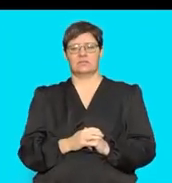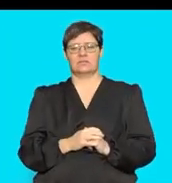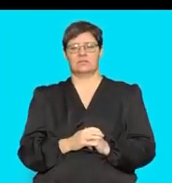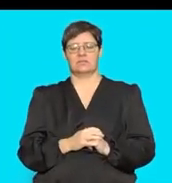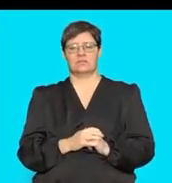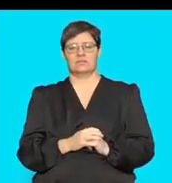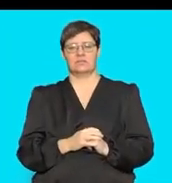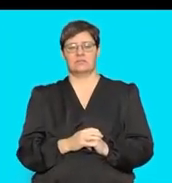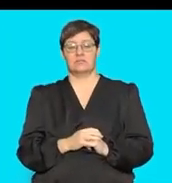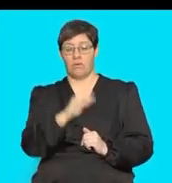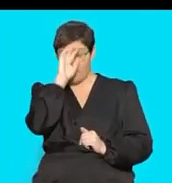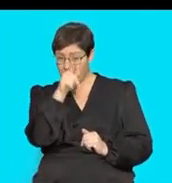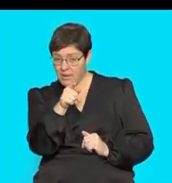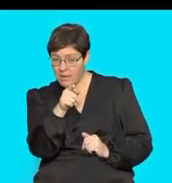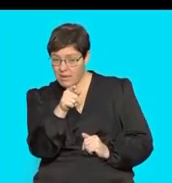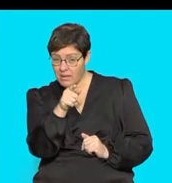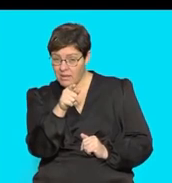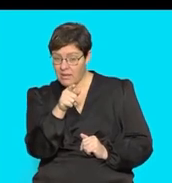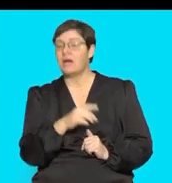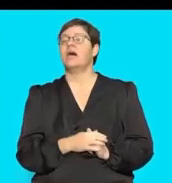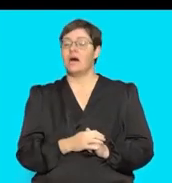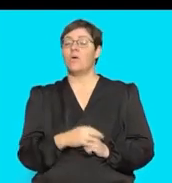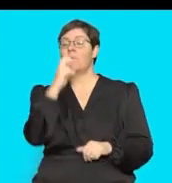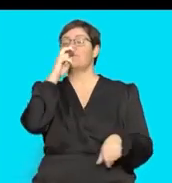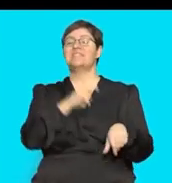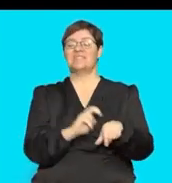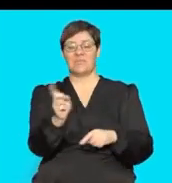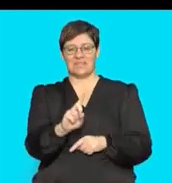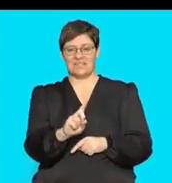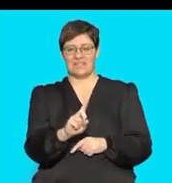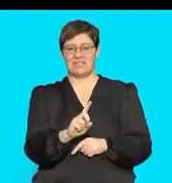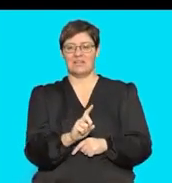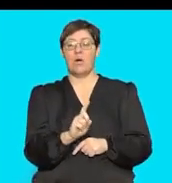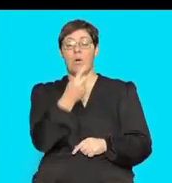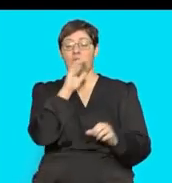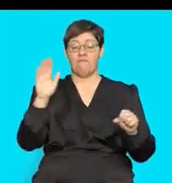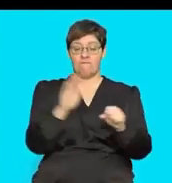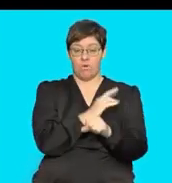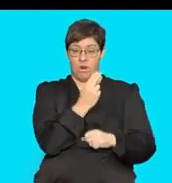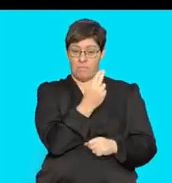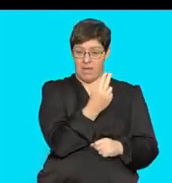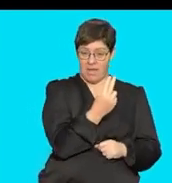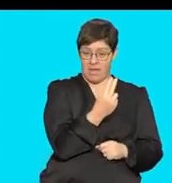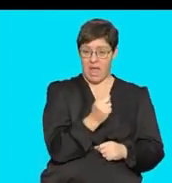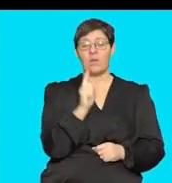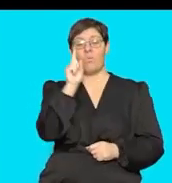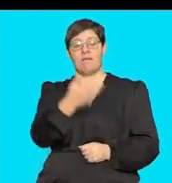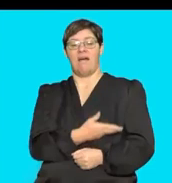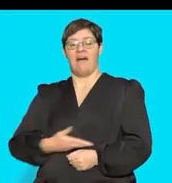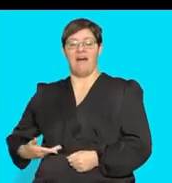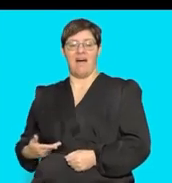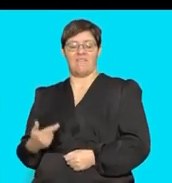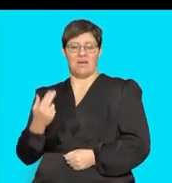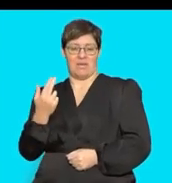Okay, can you remember? We needed to have one full pair and one half